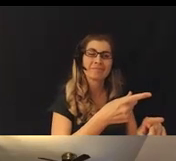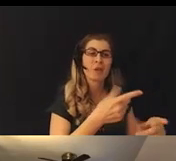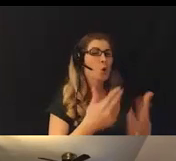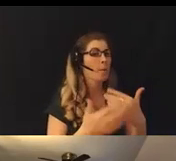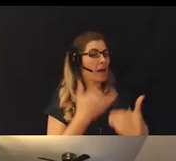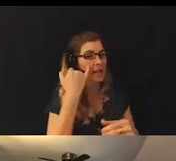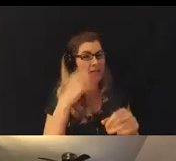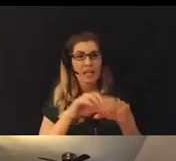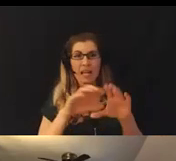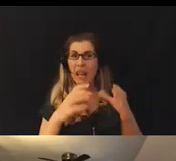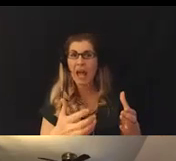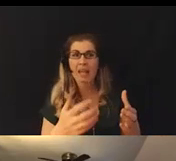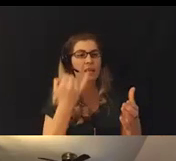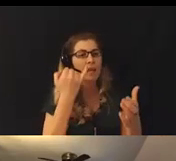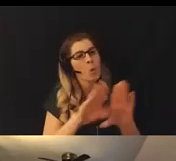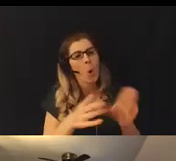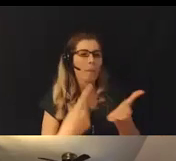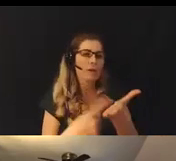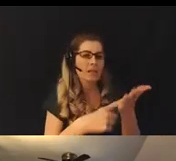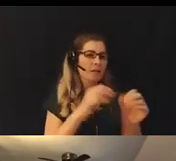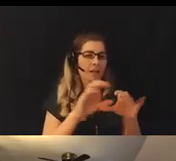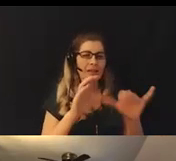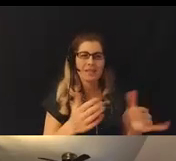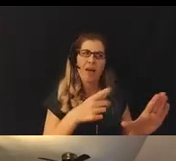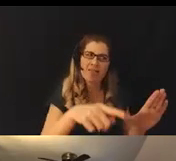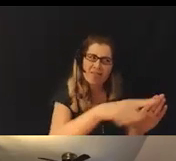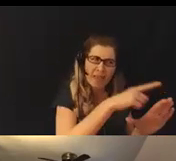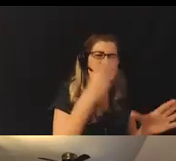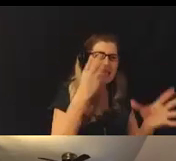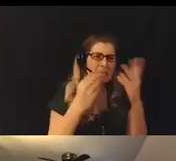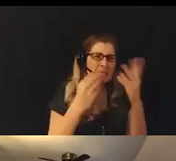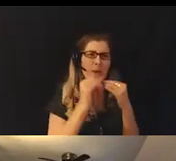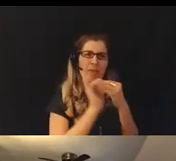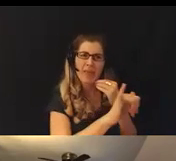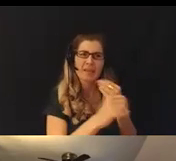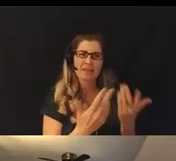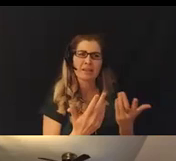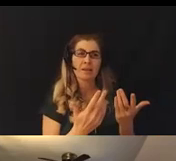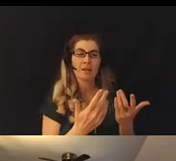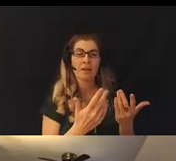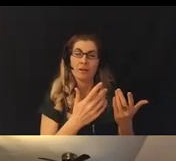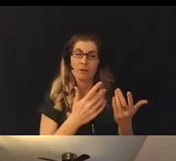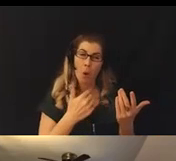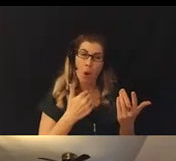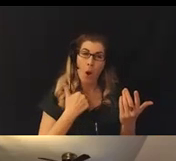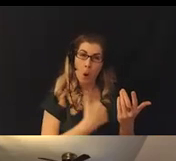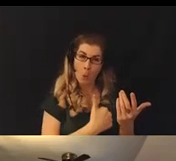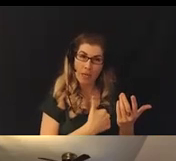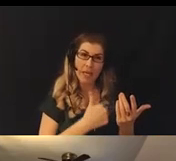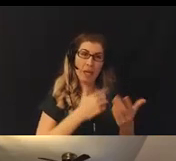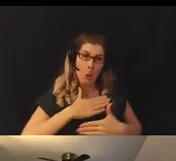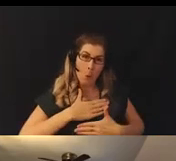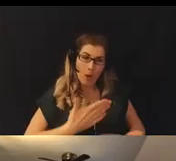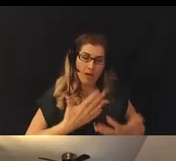or open it up to discussion in our classrooms or not. And I think the question for us as educators is, are we willing to plunge our hands in with them? Are we